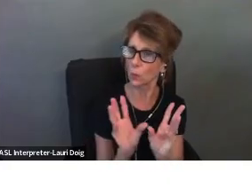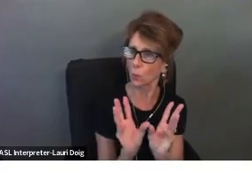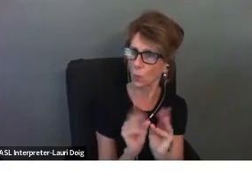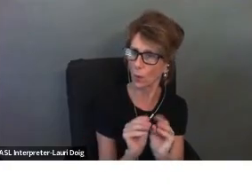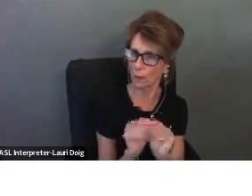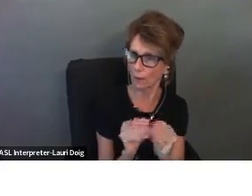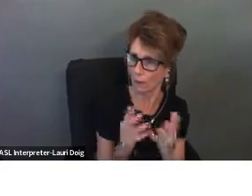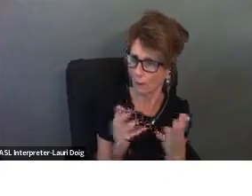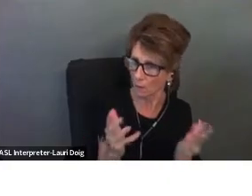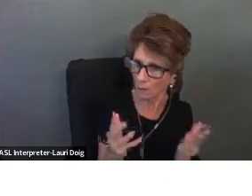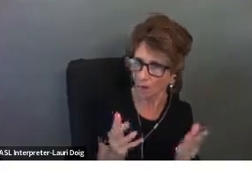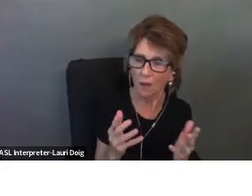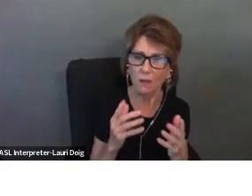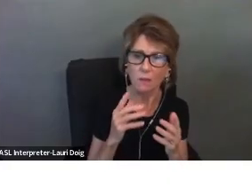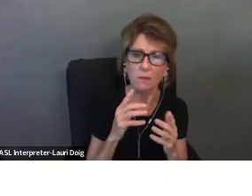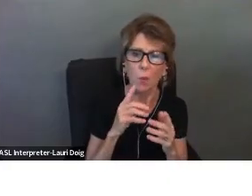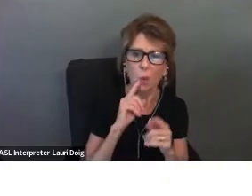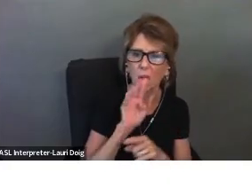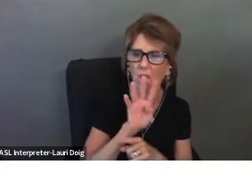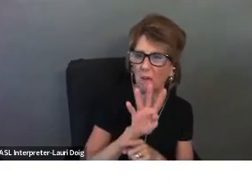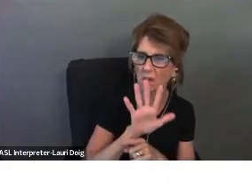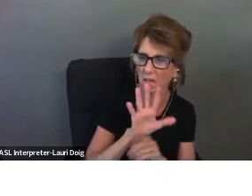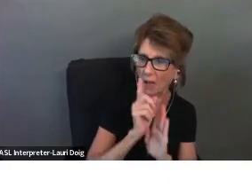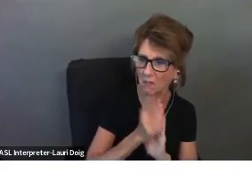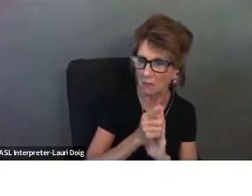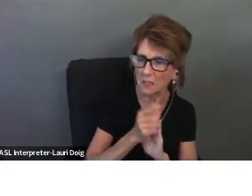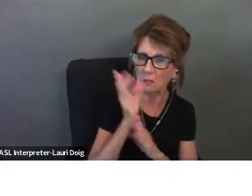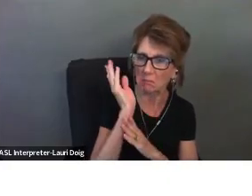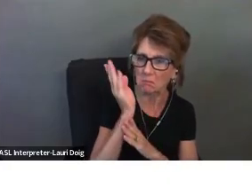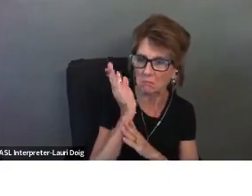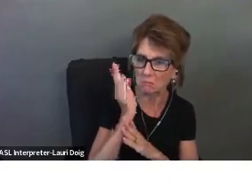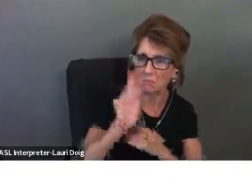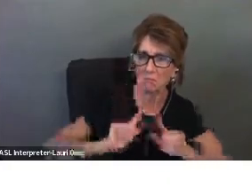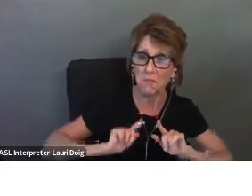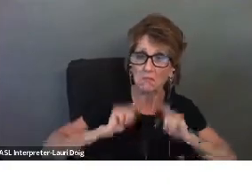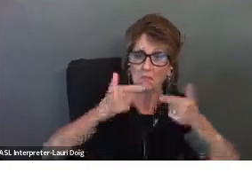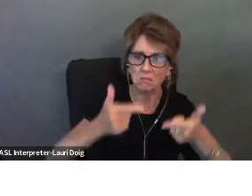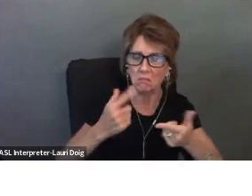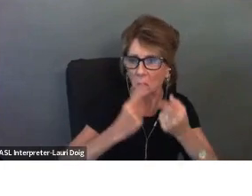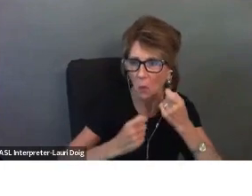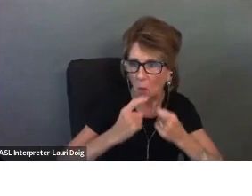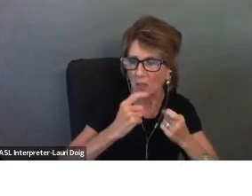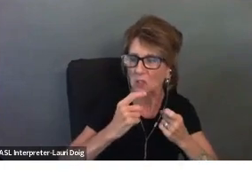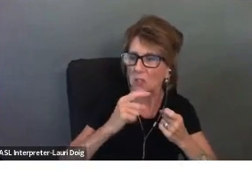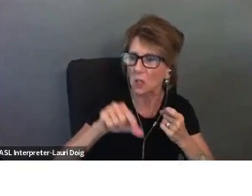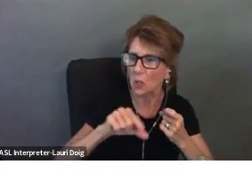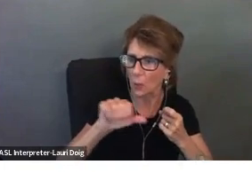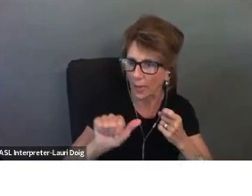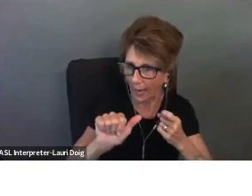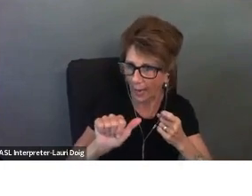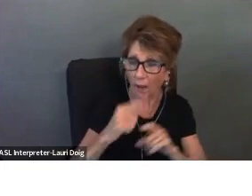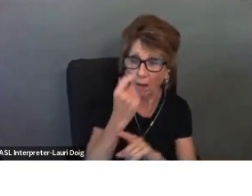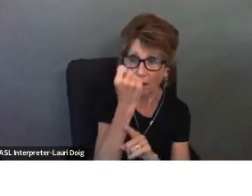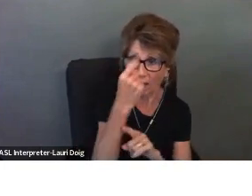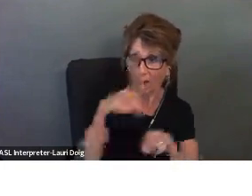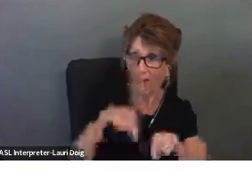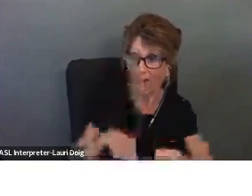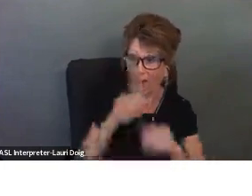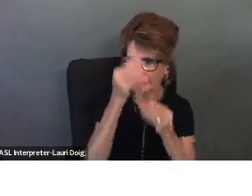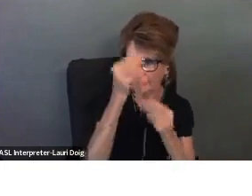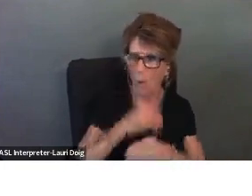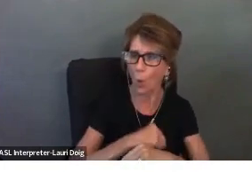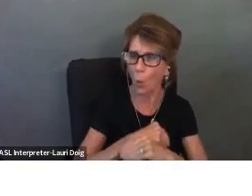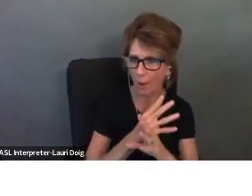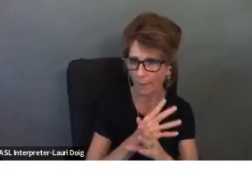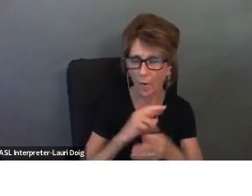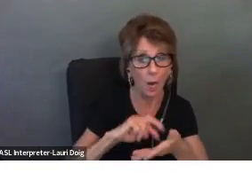contain legal information, but as a reminder, this is not legal advice. The information is current as of today's date,